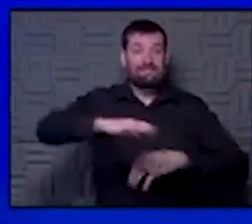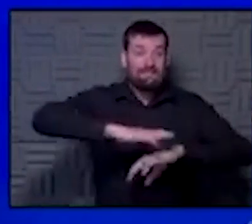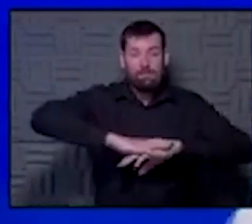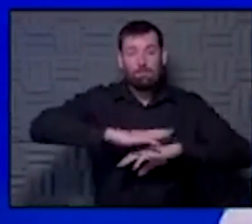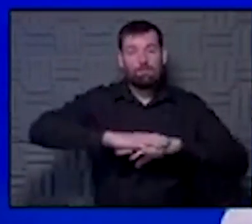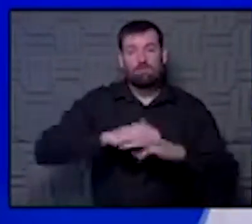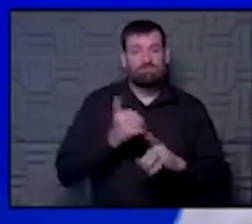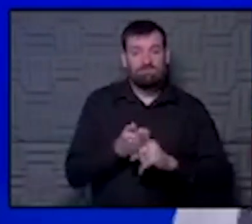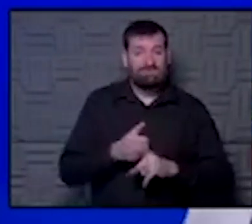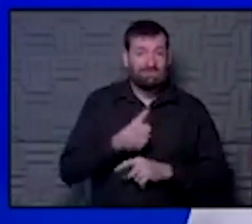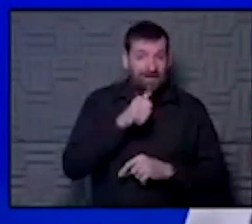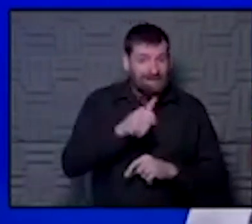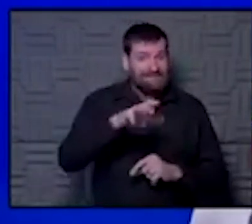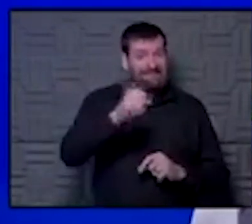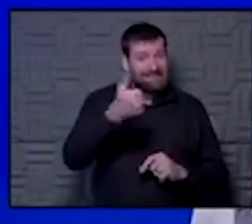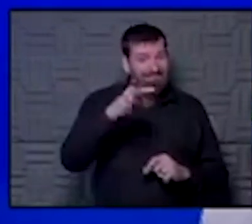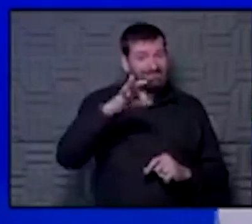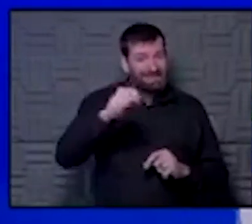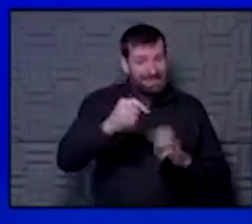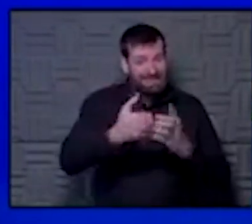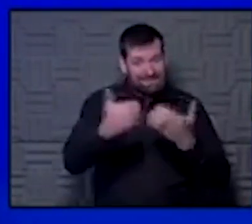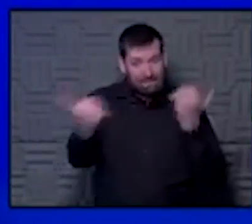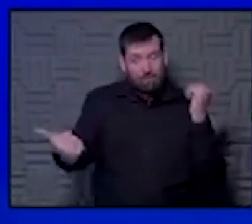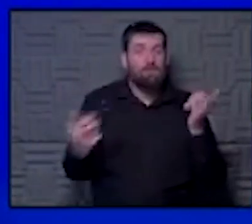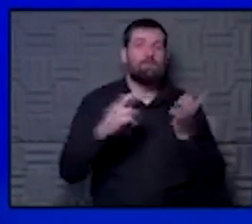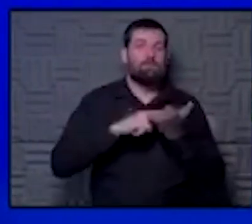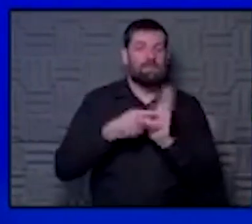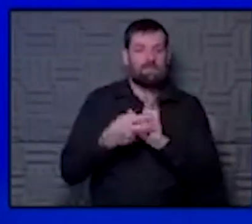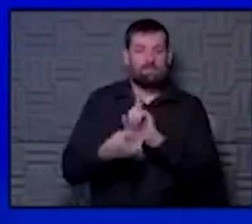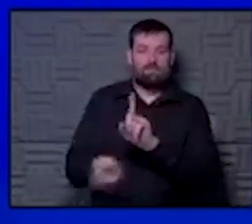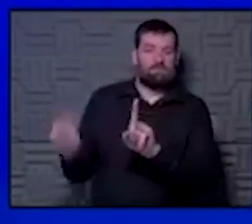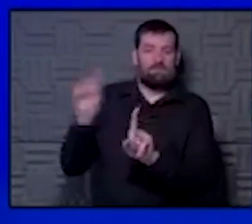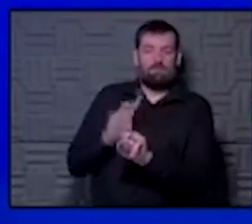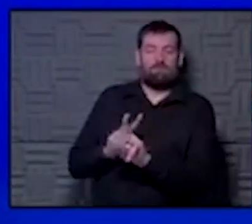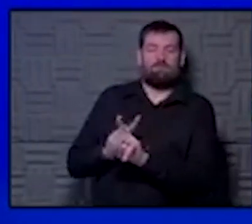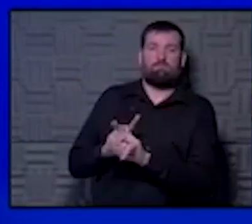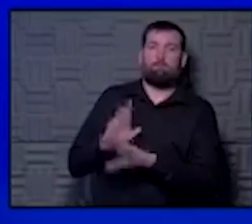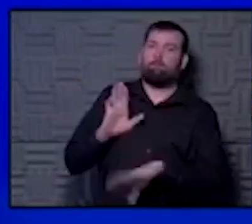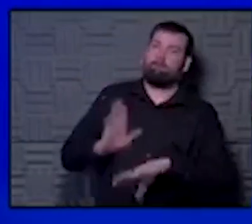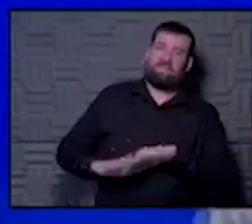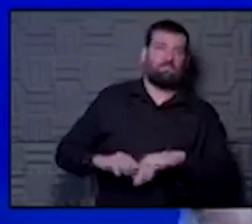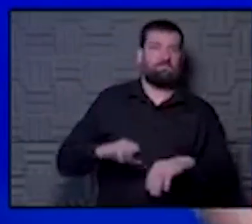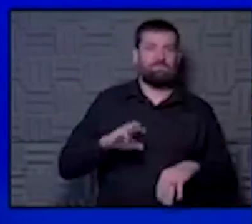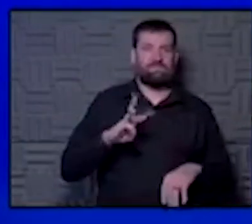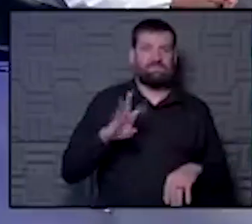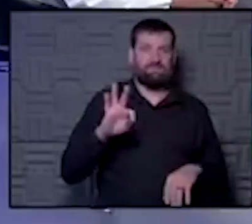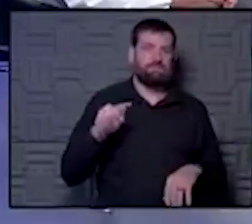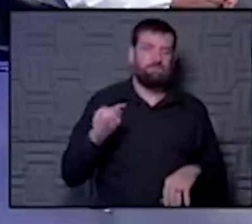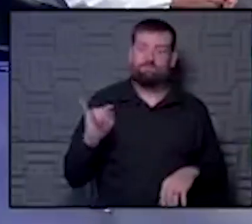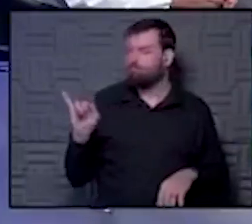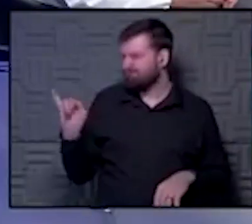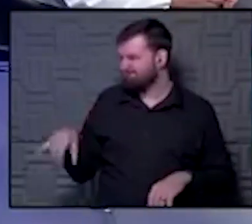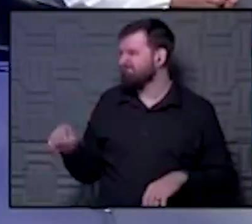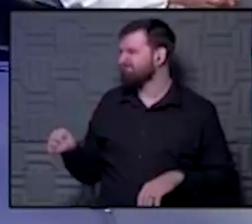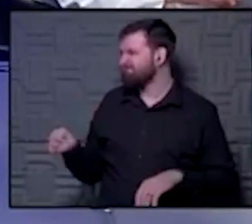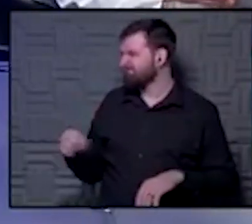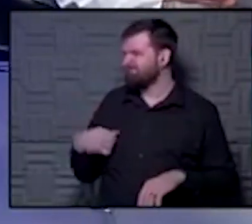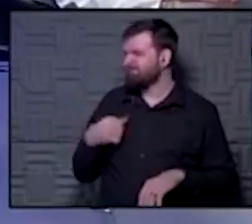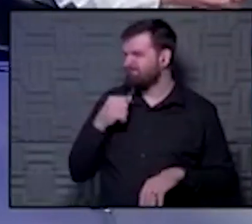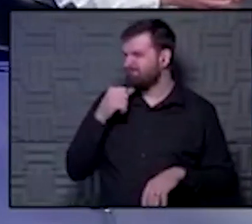not really 10 feet away from somebody, that means the backs of people aren't more than 6 feet away. I think that's a problem. Yeah, and I think to be fair, you